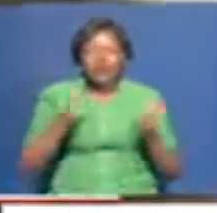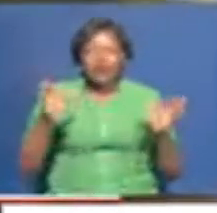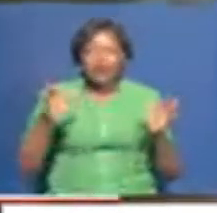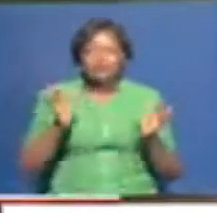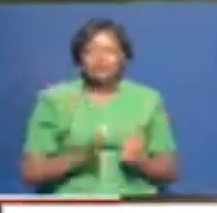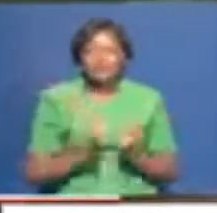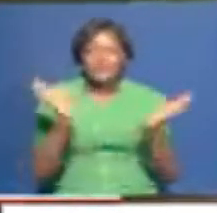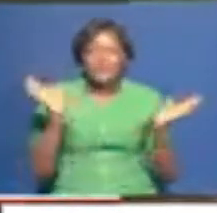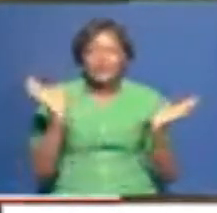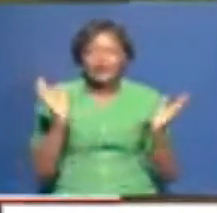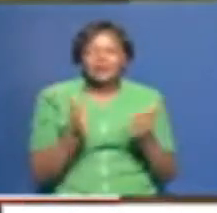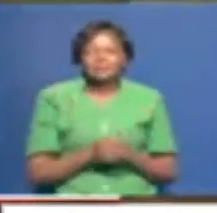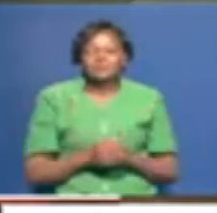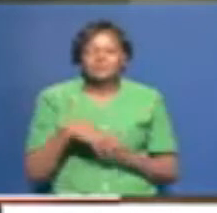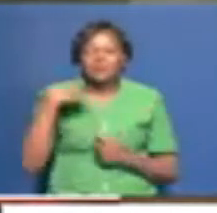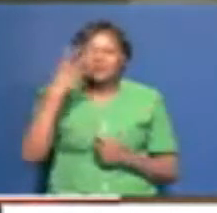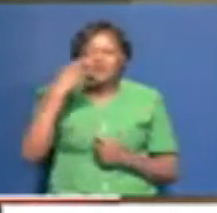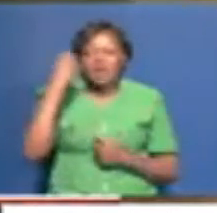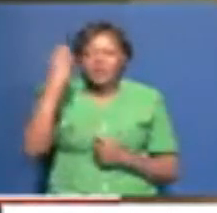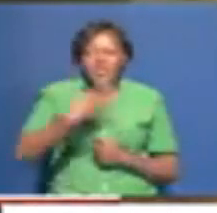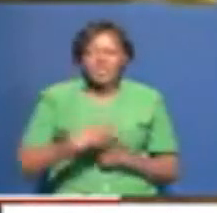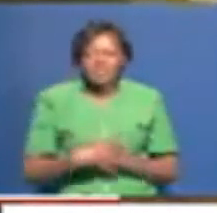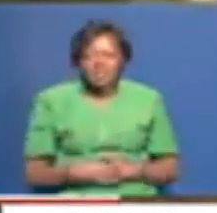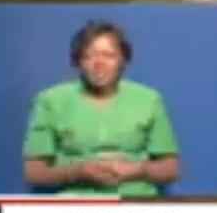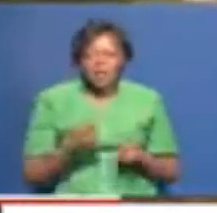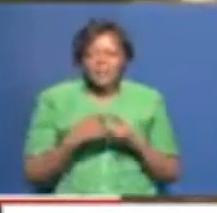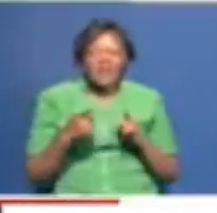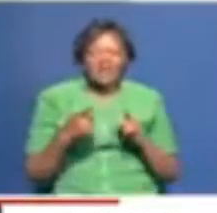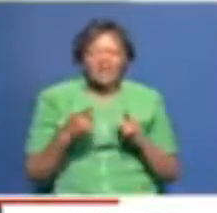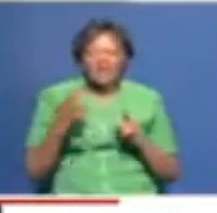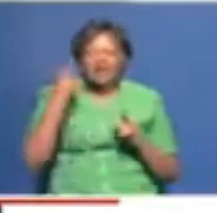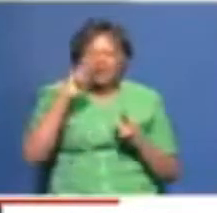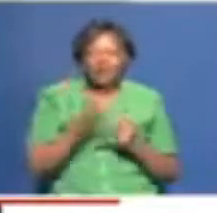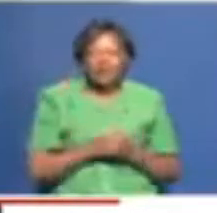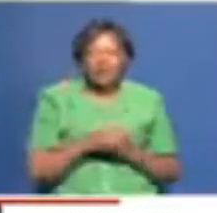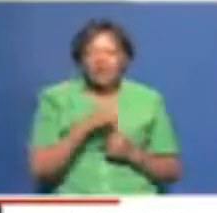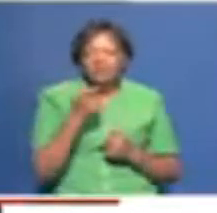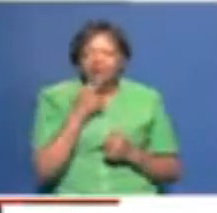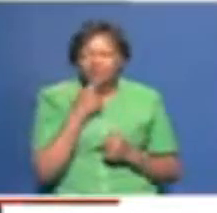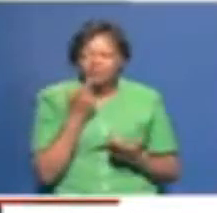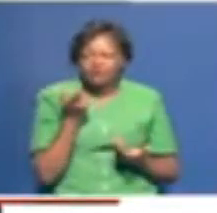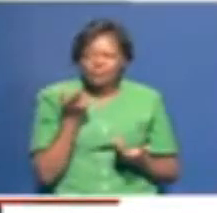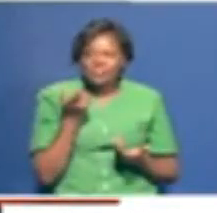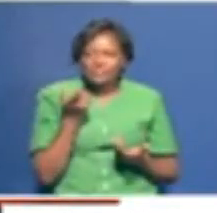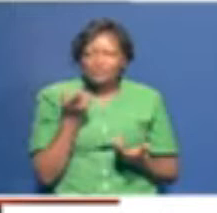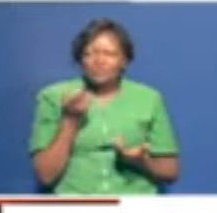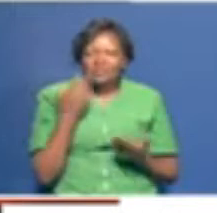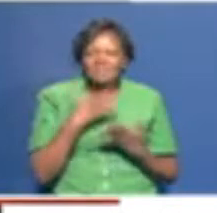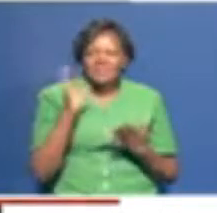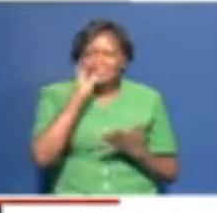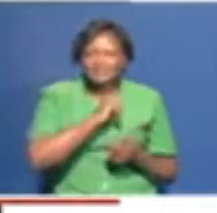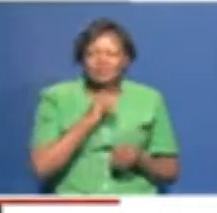public, a spectacle to behold. But for Omera, something appears to be missing. He